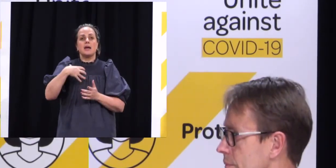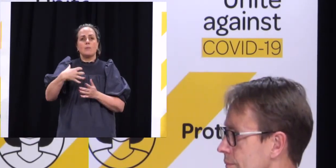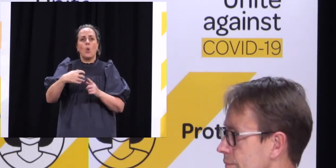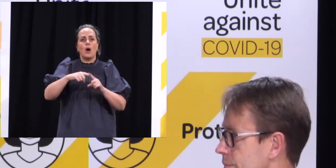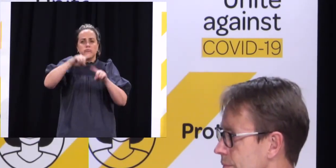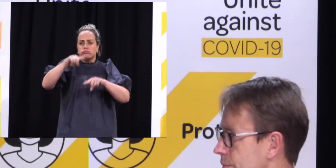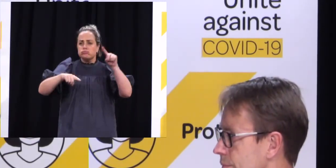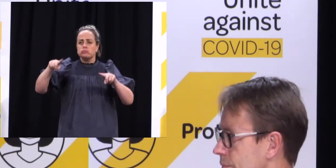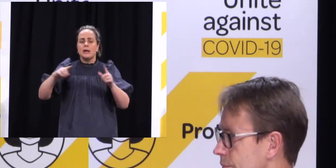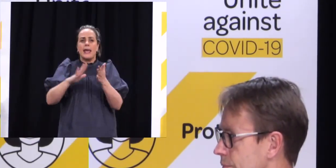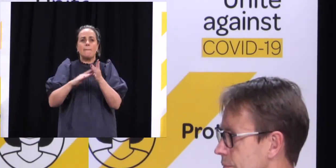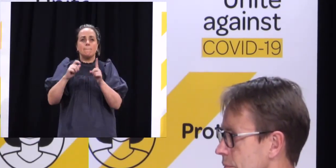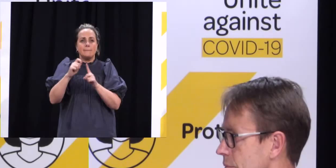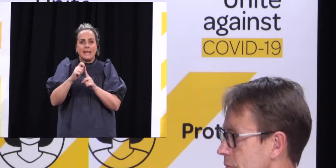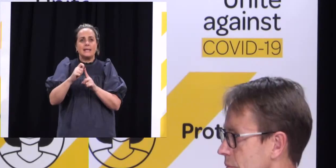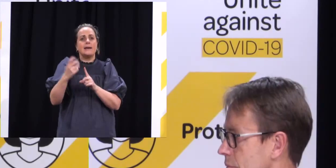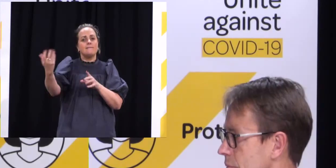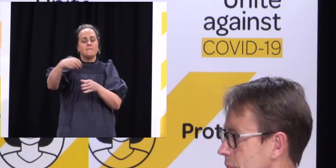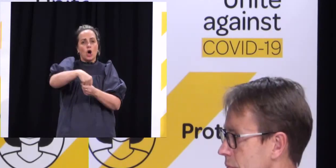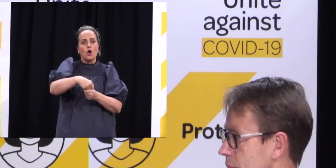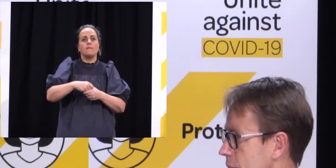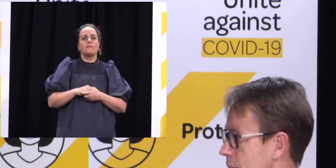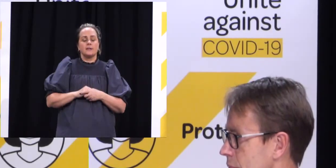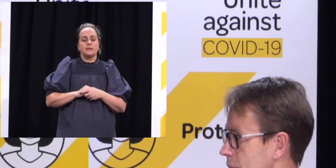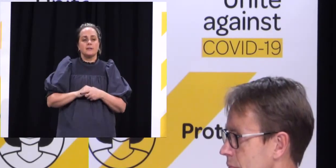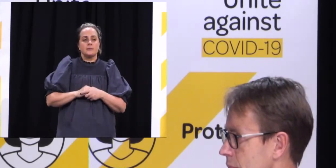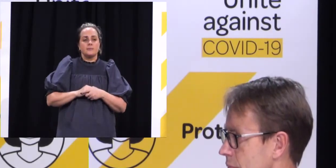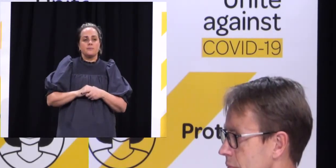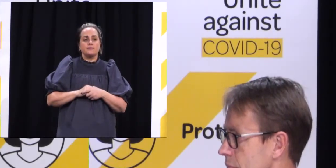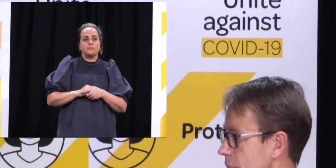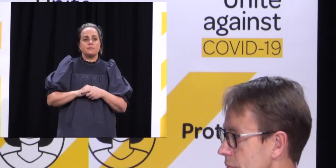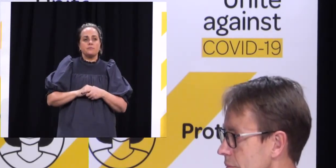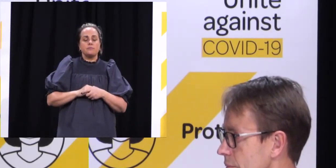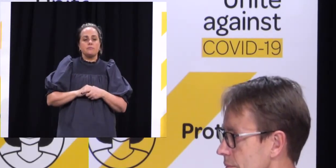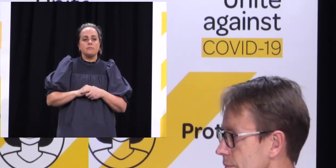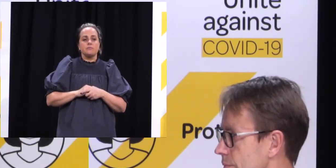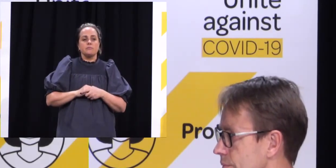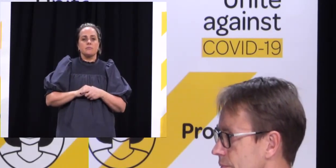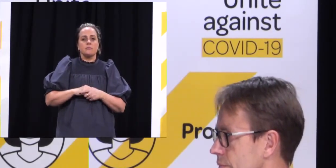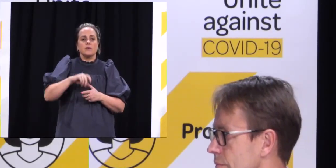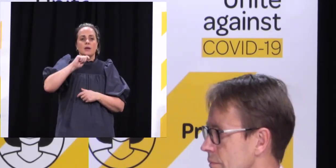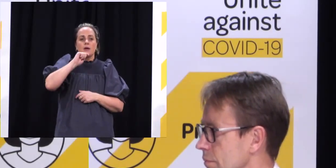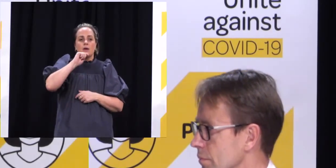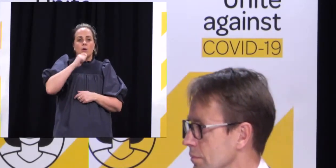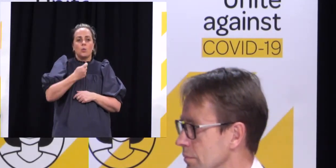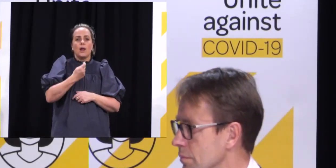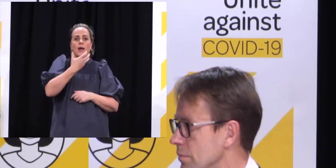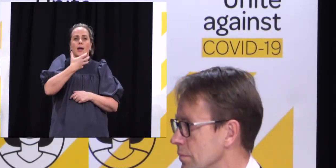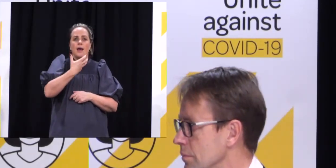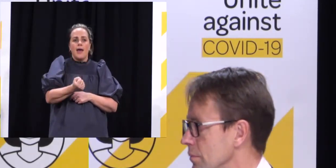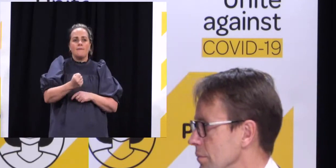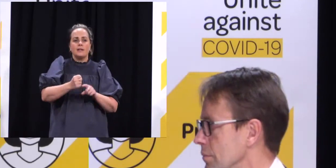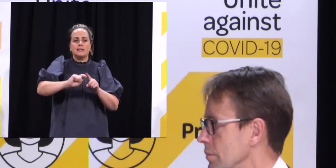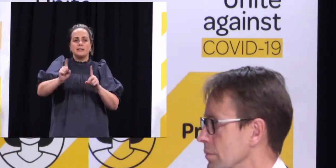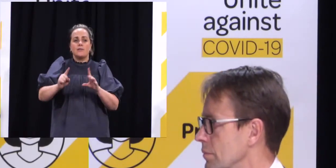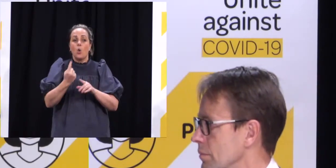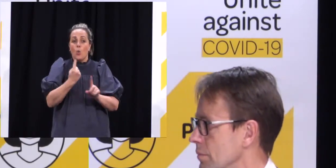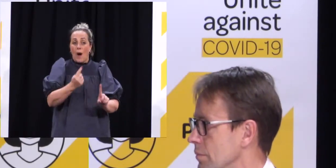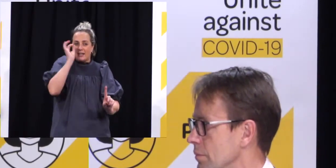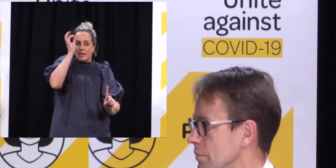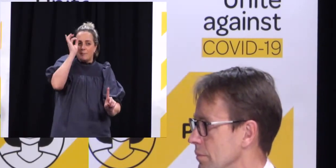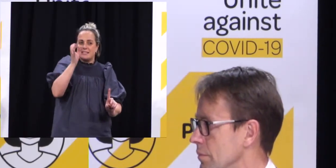can have, therefore, more ministers appear than you would necessarily if you've only got one committee. And you